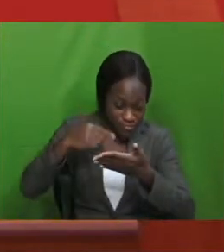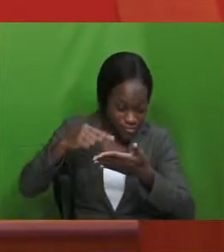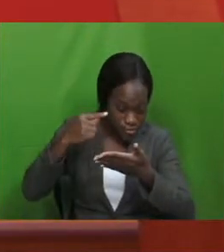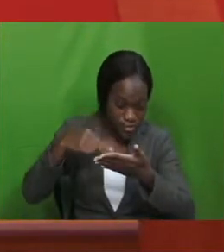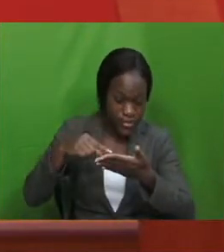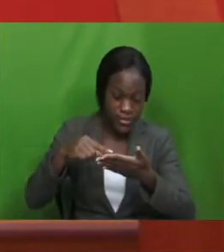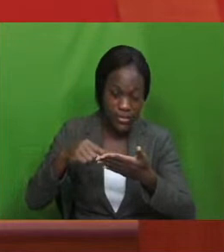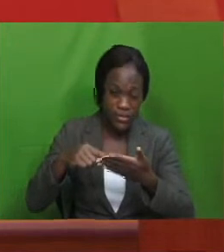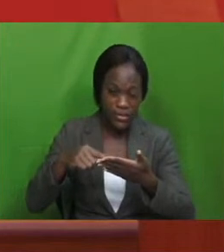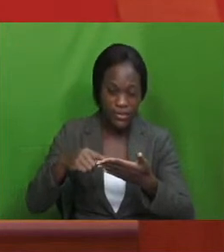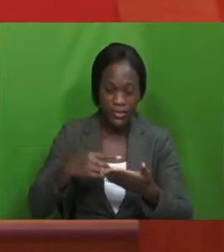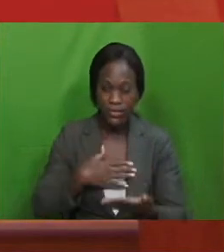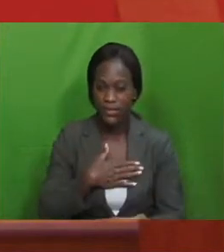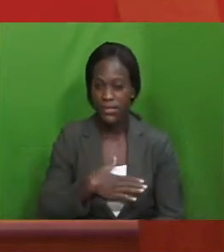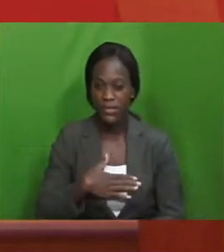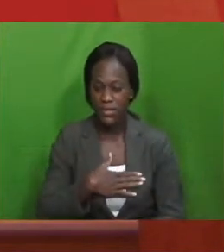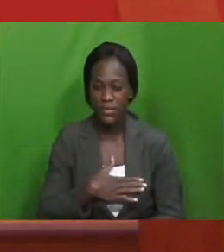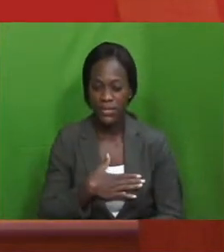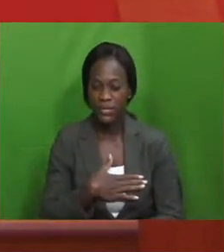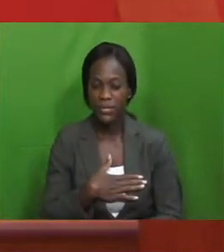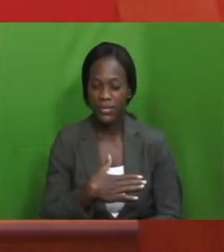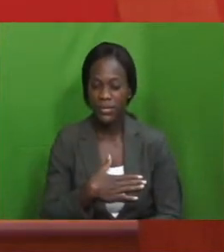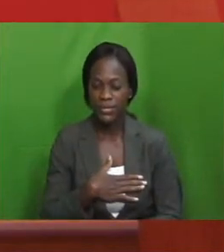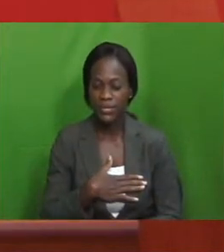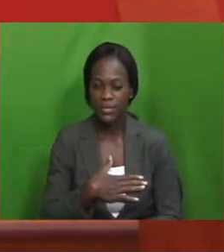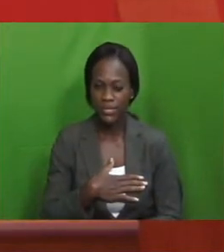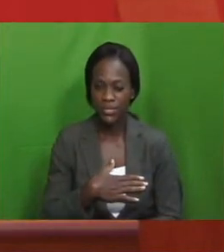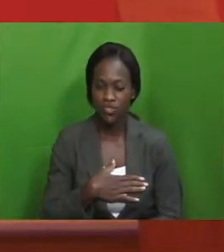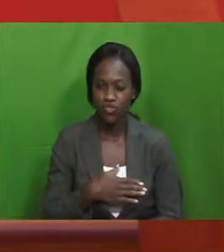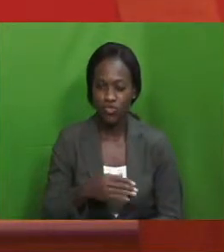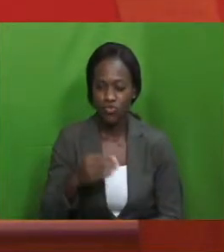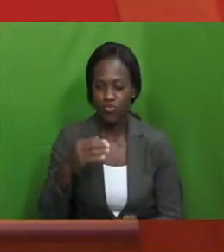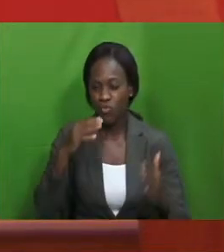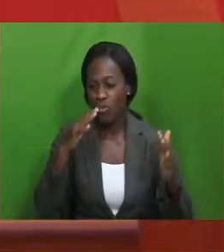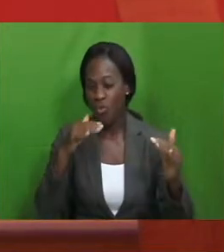Have you taken note of the issue she has raised?